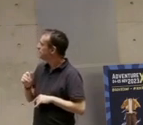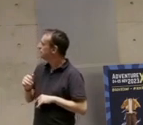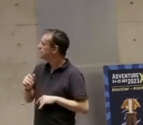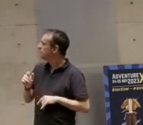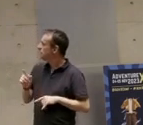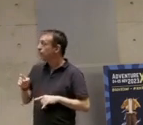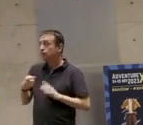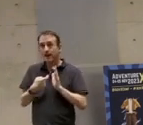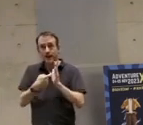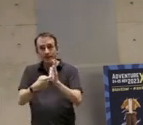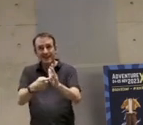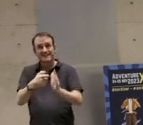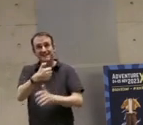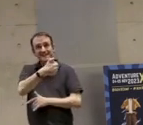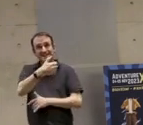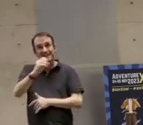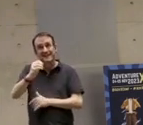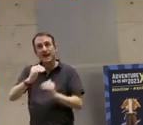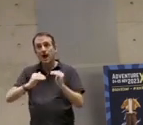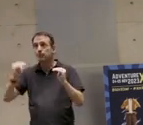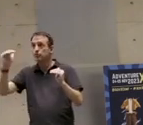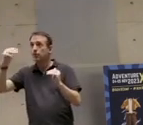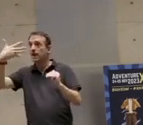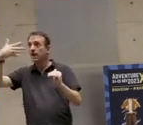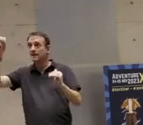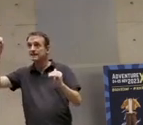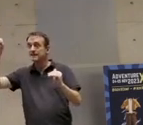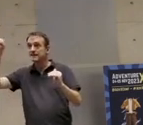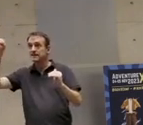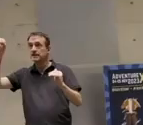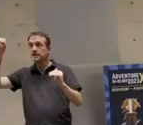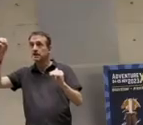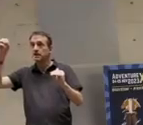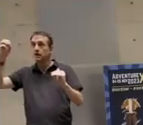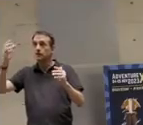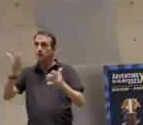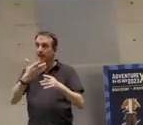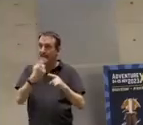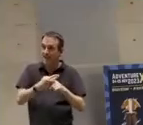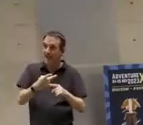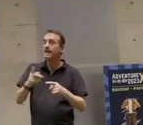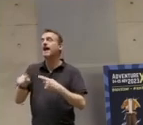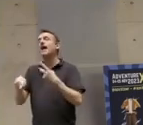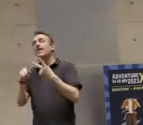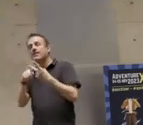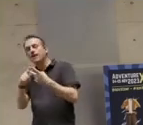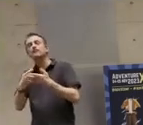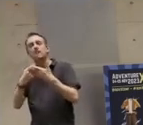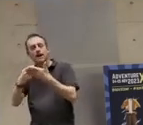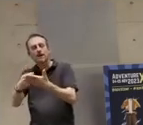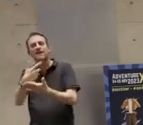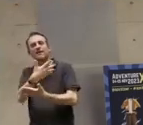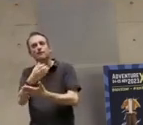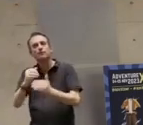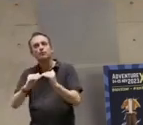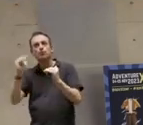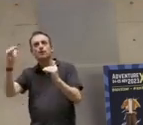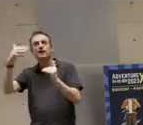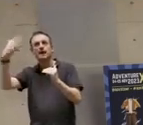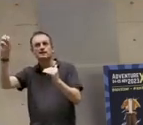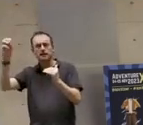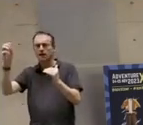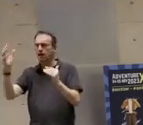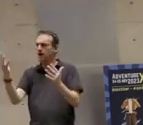you recommend from 50% to 80%? So a huge, huge change